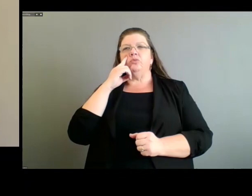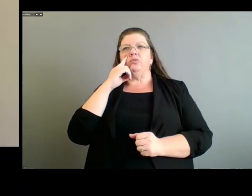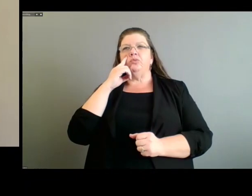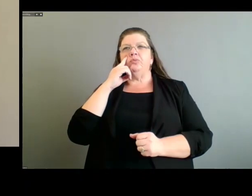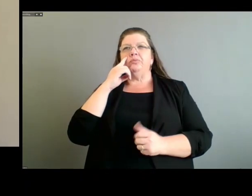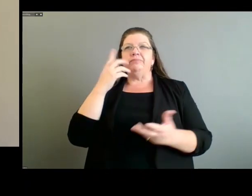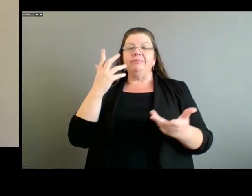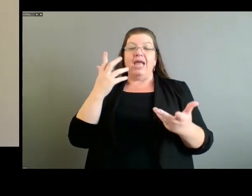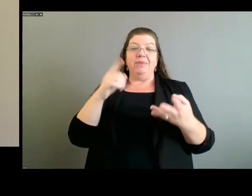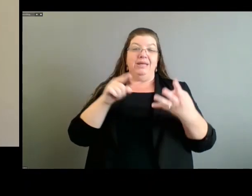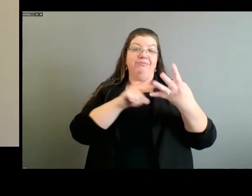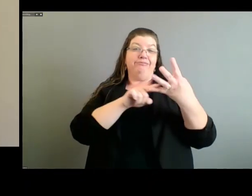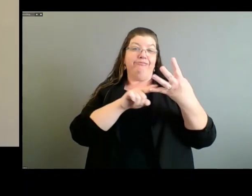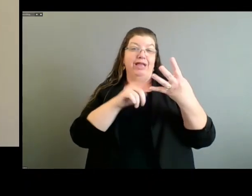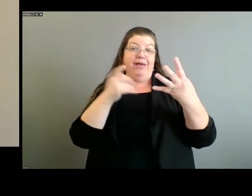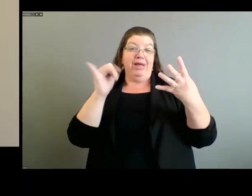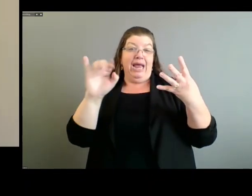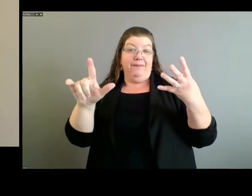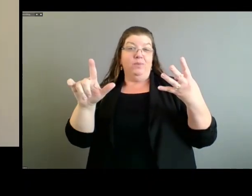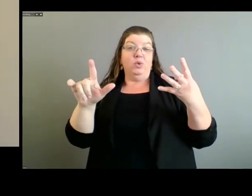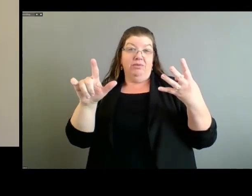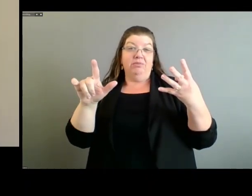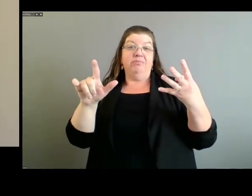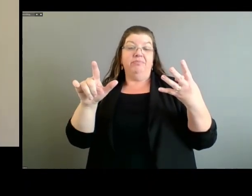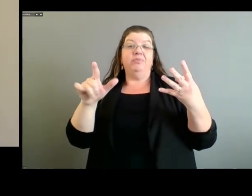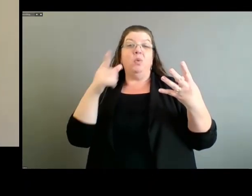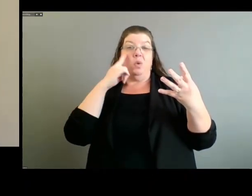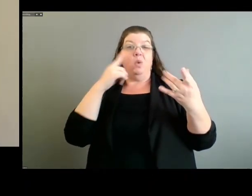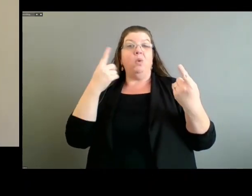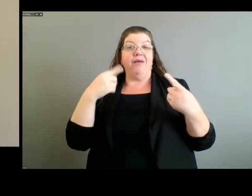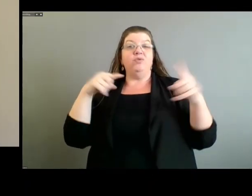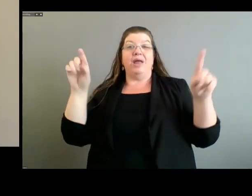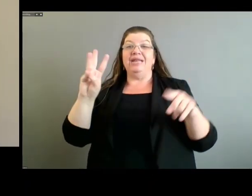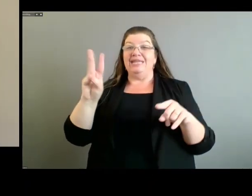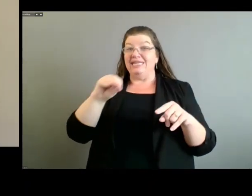end of April, we will most likely be at the 60%